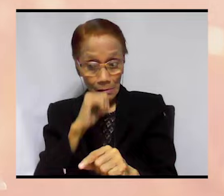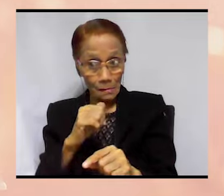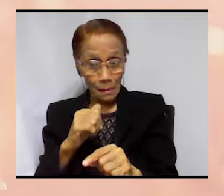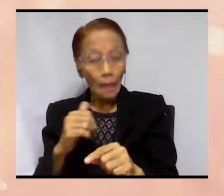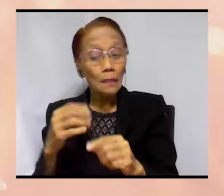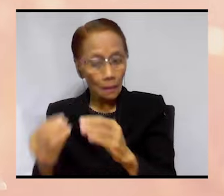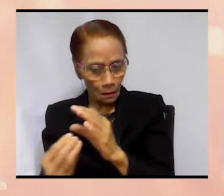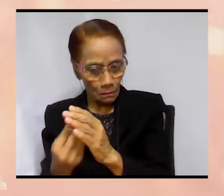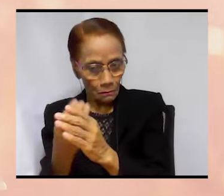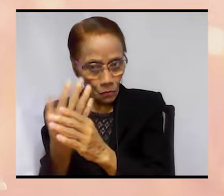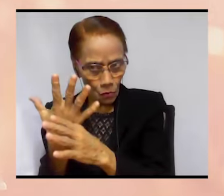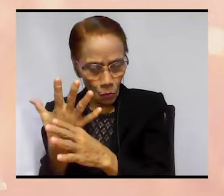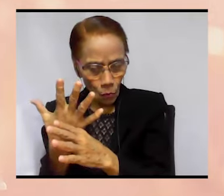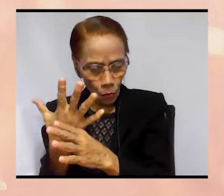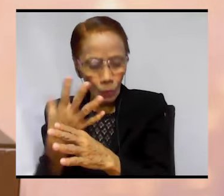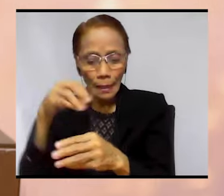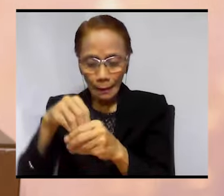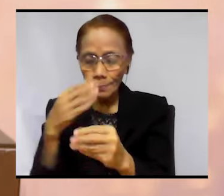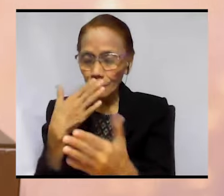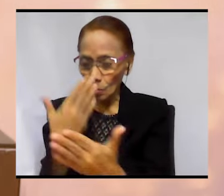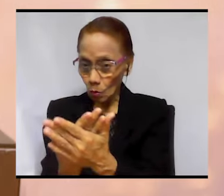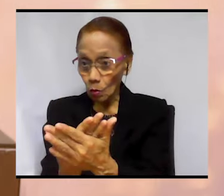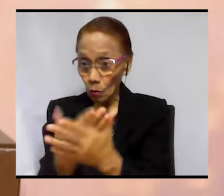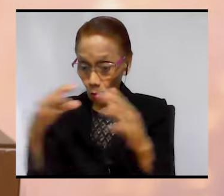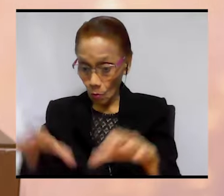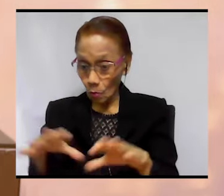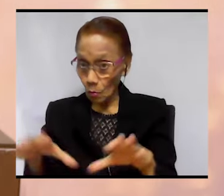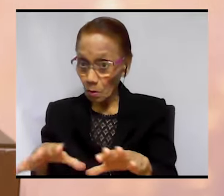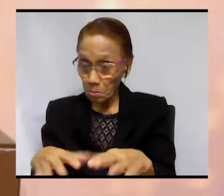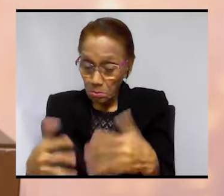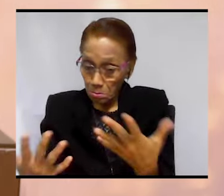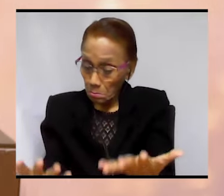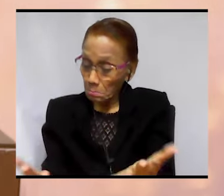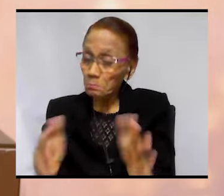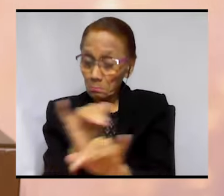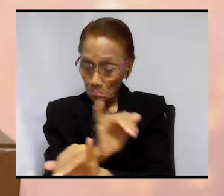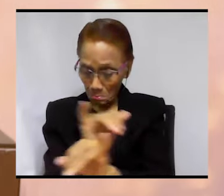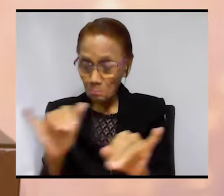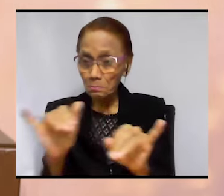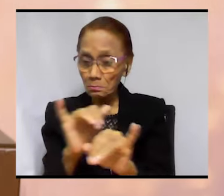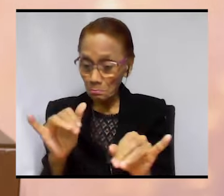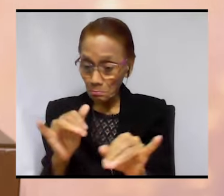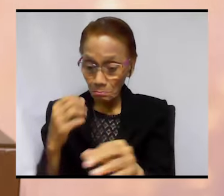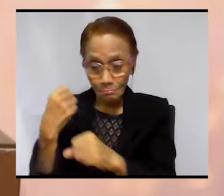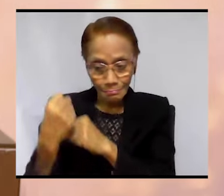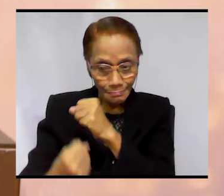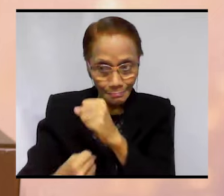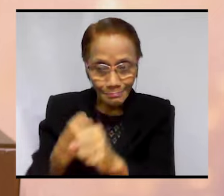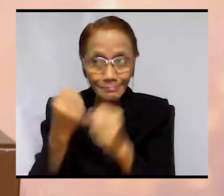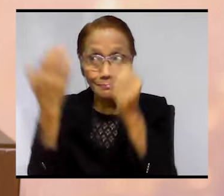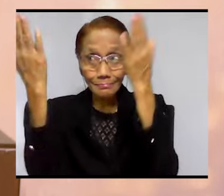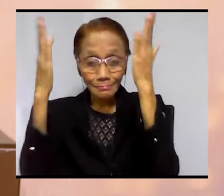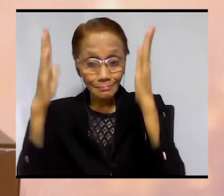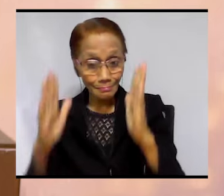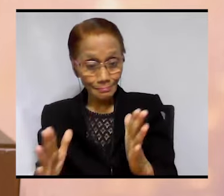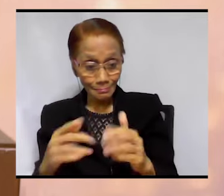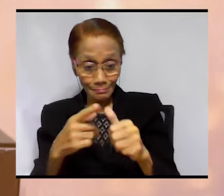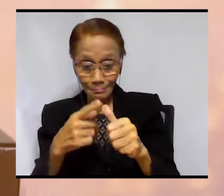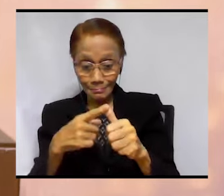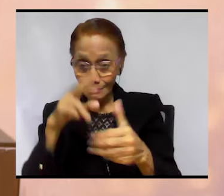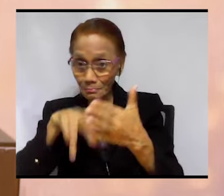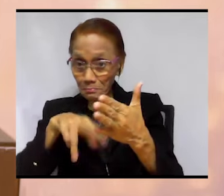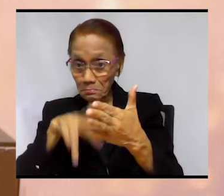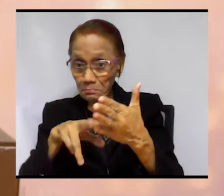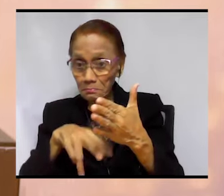in terms of good works. So, just like the suffering servant in the first reading, St.